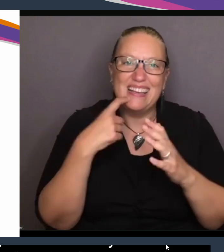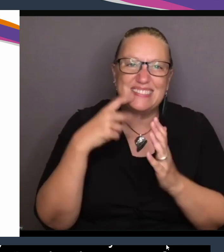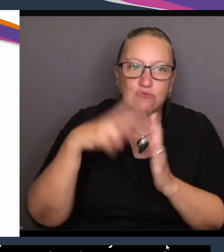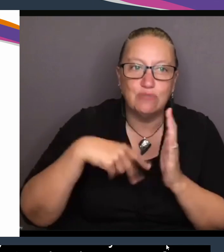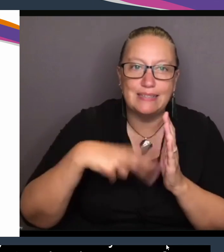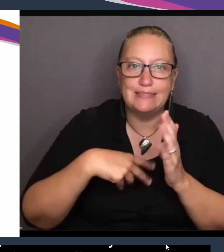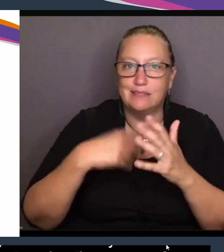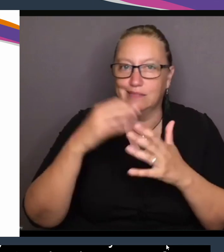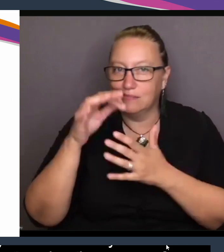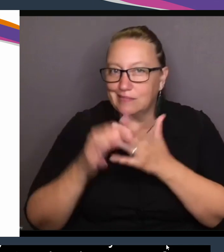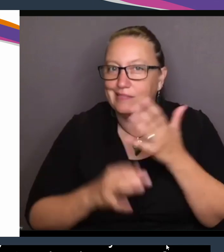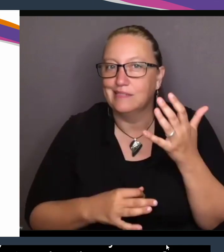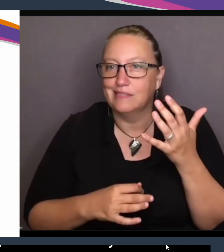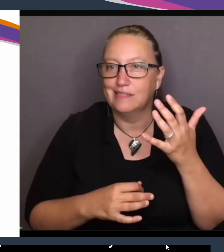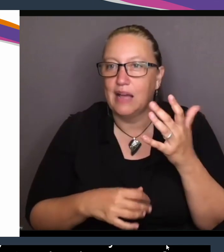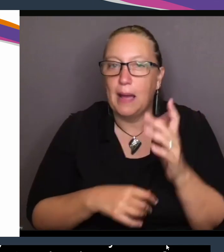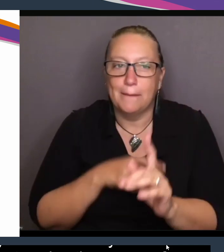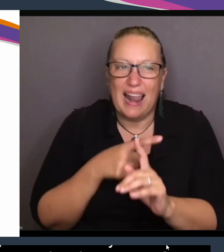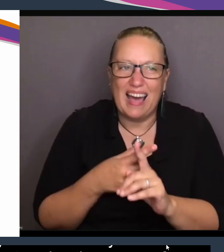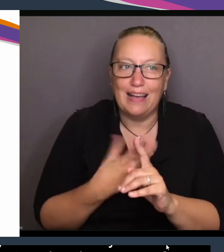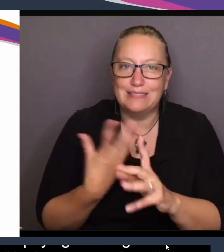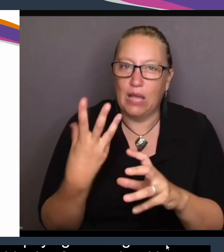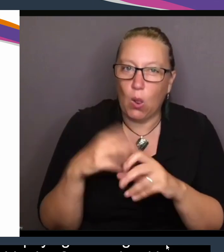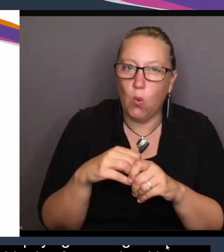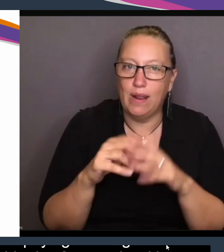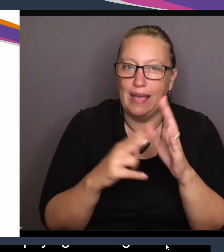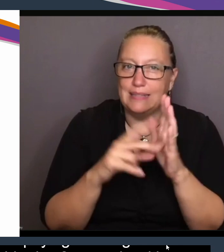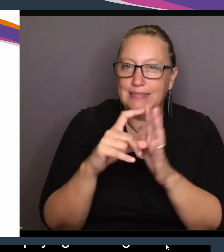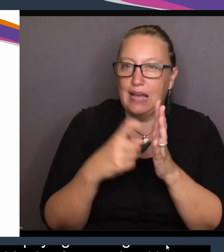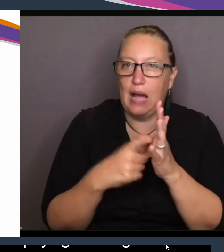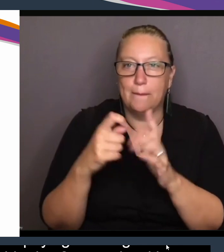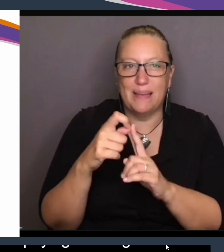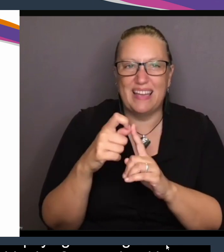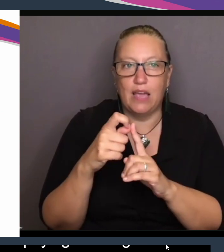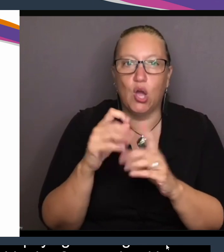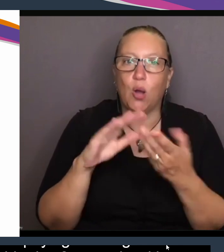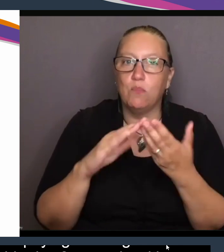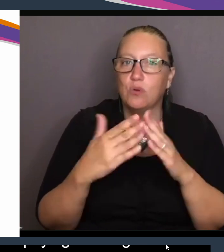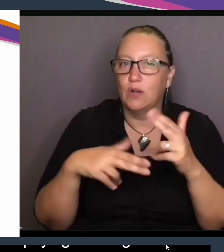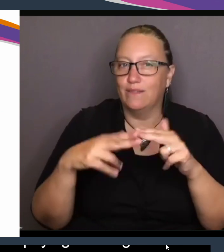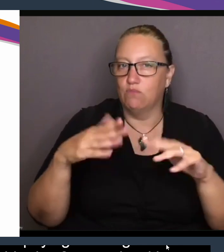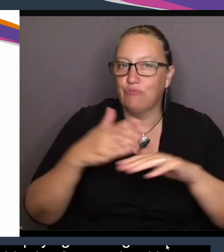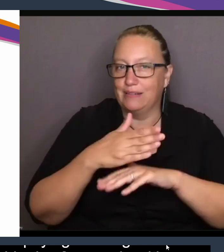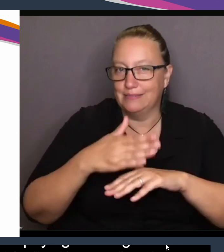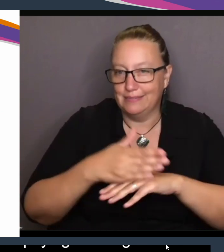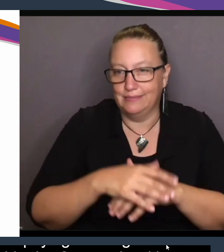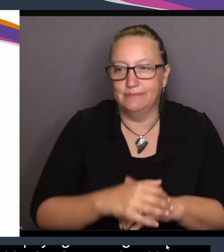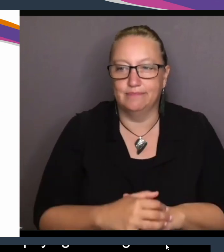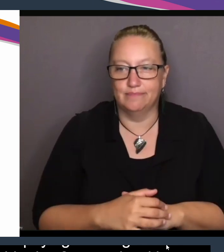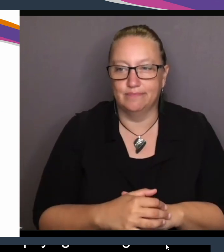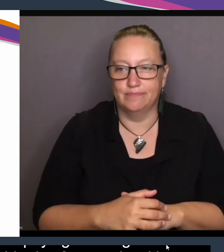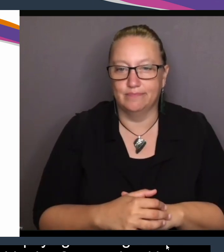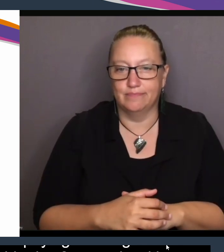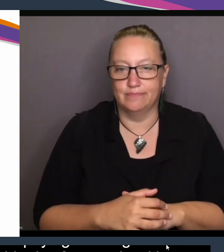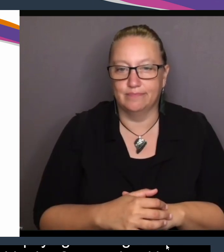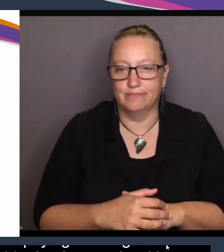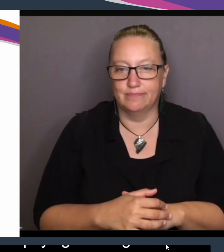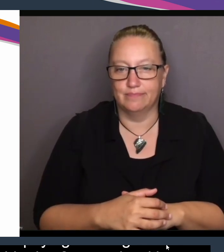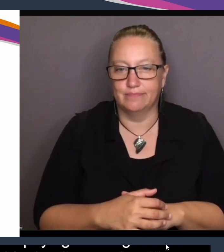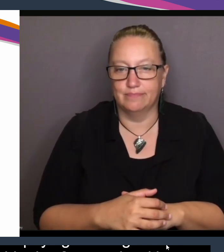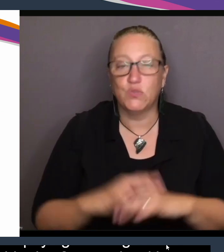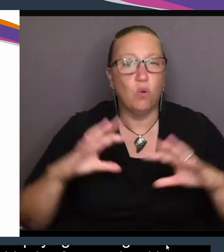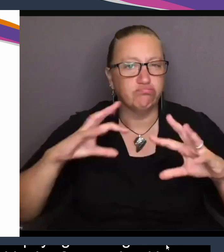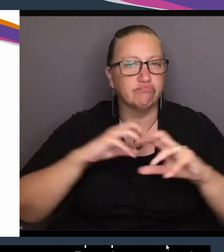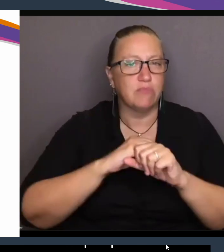but also supporting the inclusion in the NDRP's community of practice. In short, we will fund what's necessary